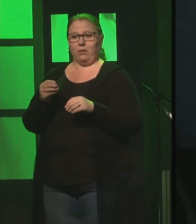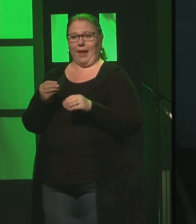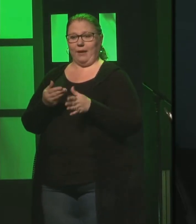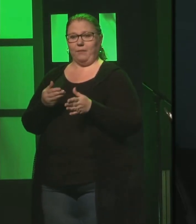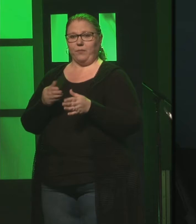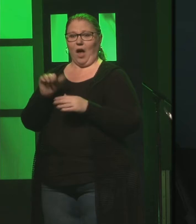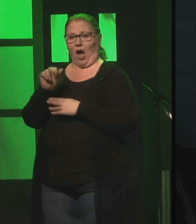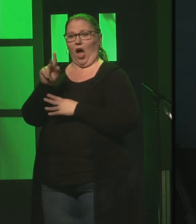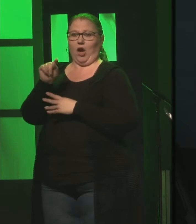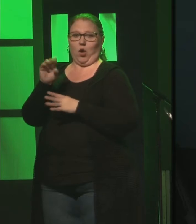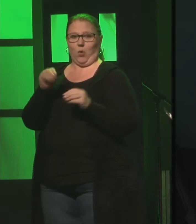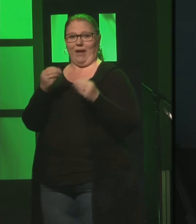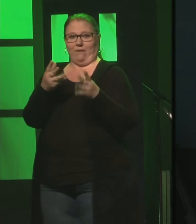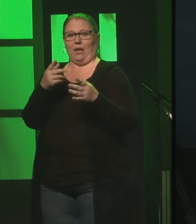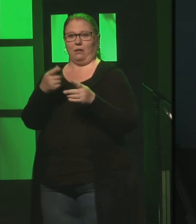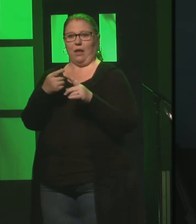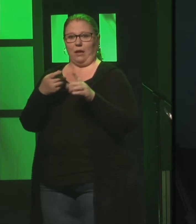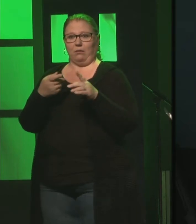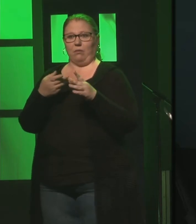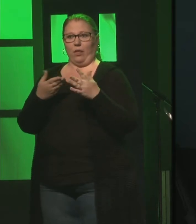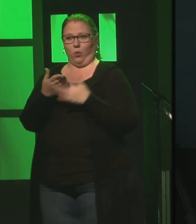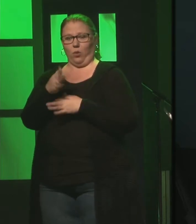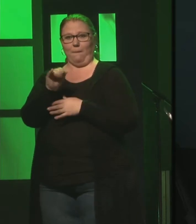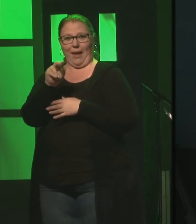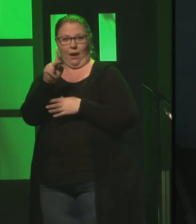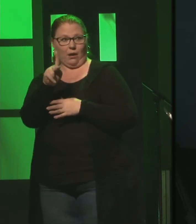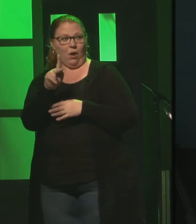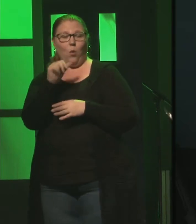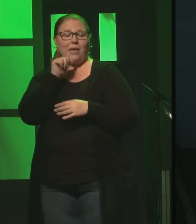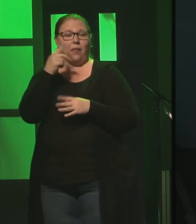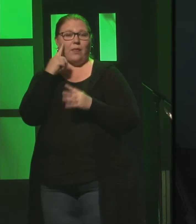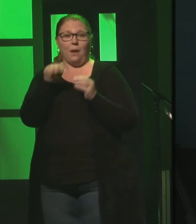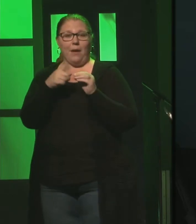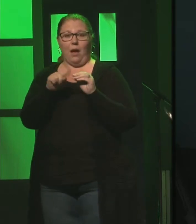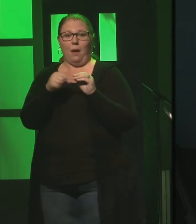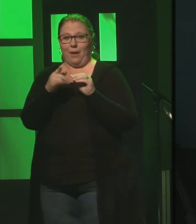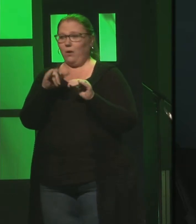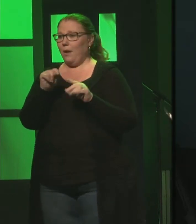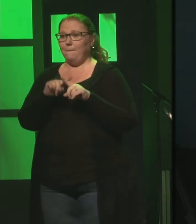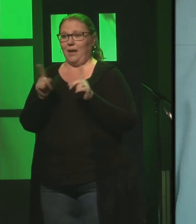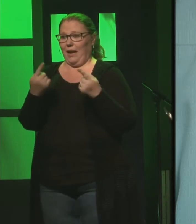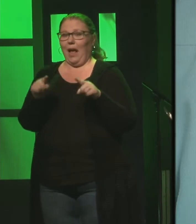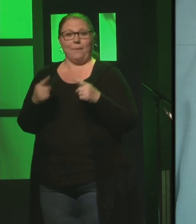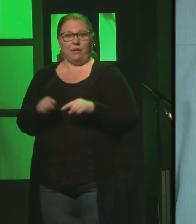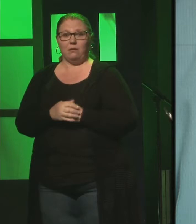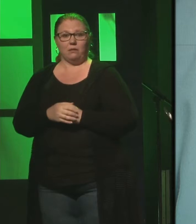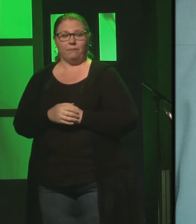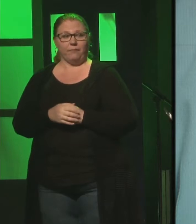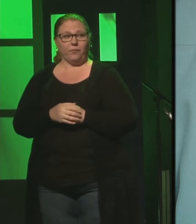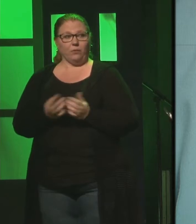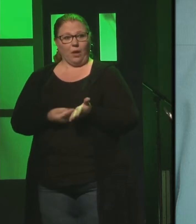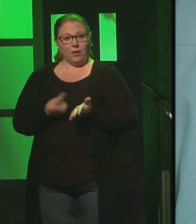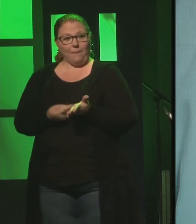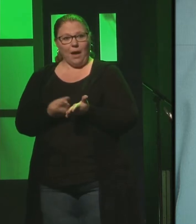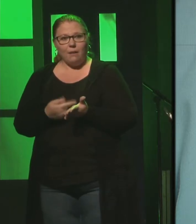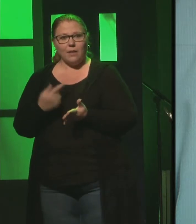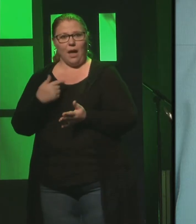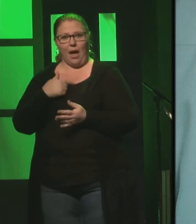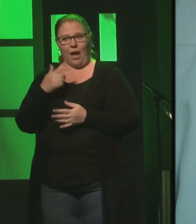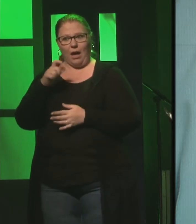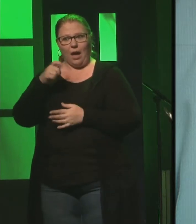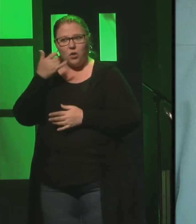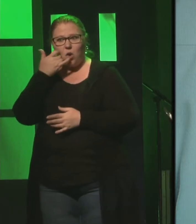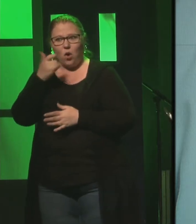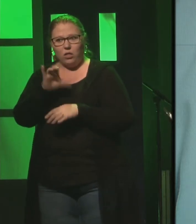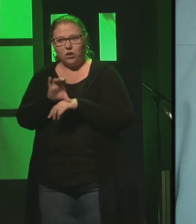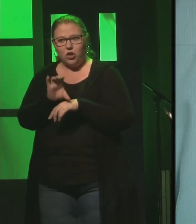never thought about it, and it just happened. And here's the thing. Like, there were times where, like, I had to call the church,